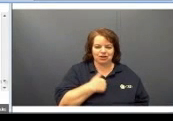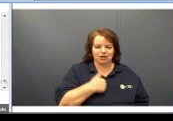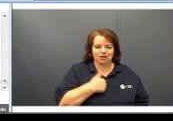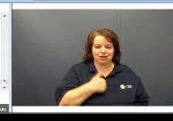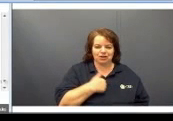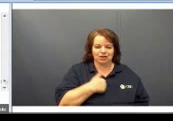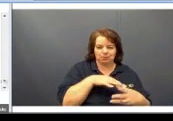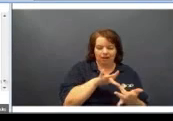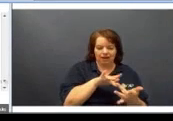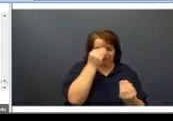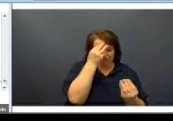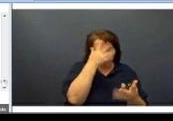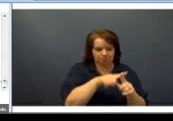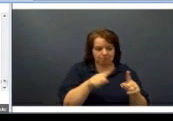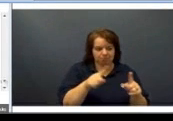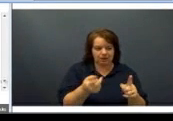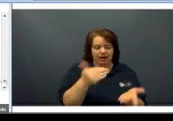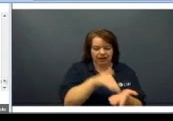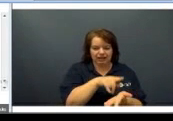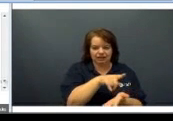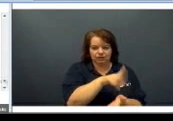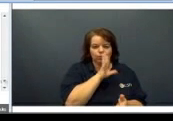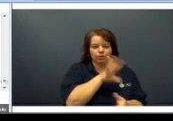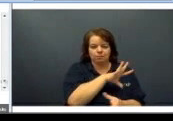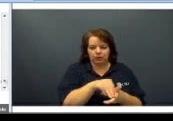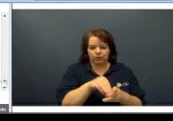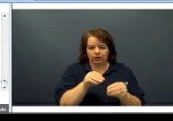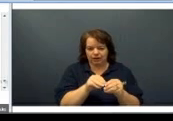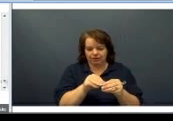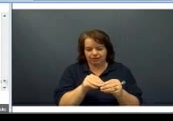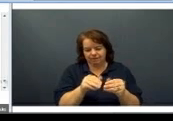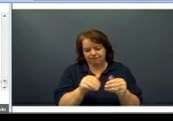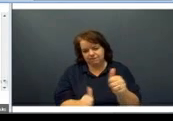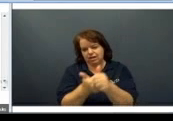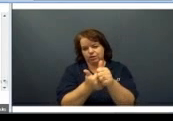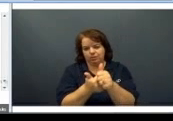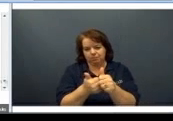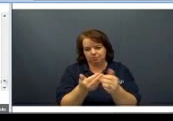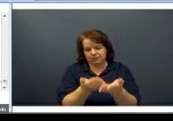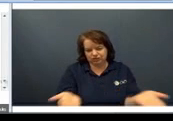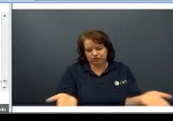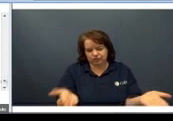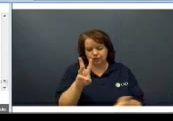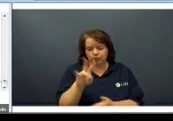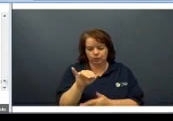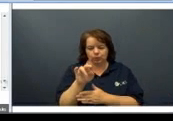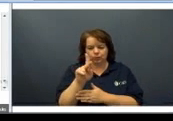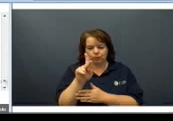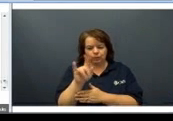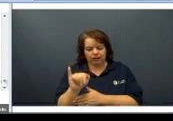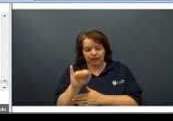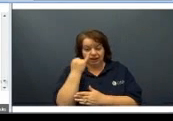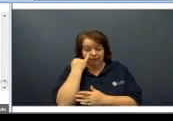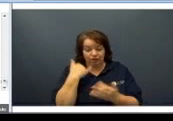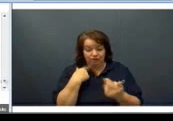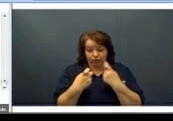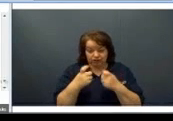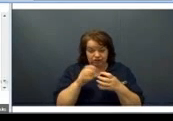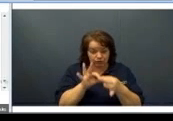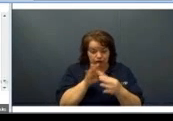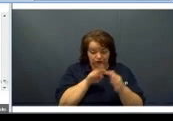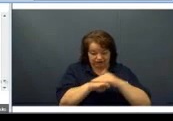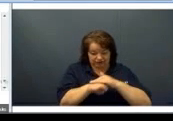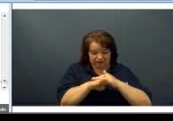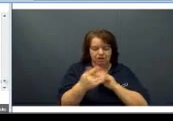And Francine, sorry, I didn't include my contact information there, but we can definitely include it in the wiki or the follow-up materials, and if people have questions about